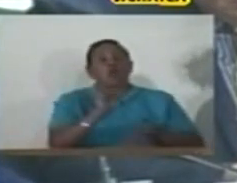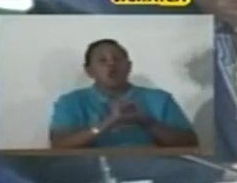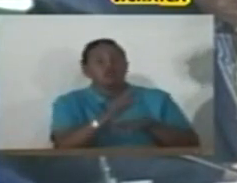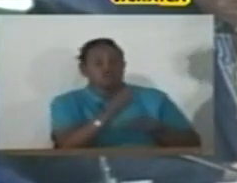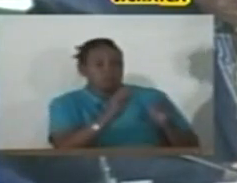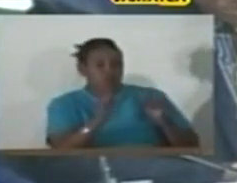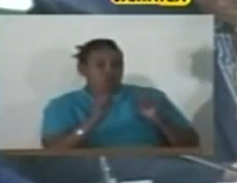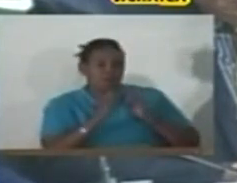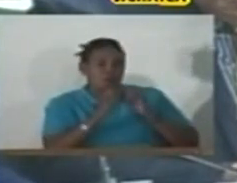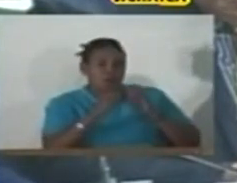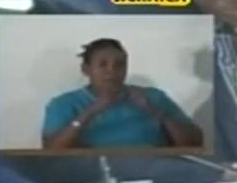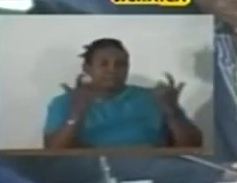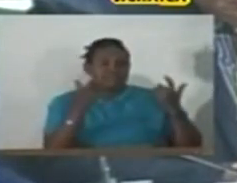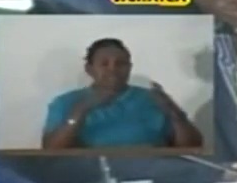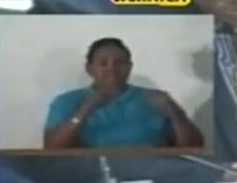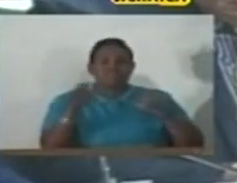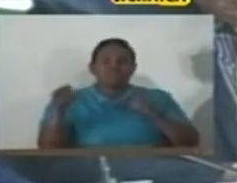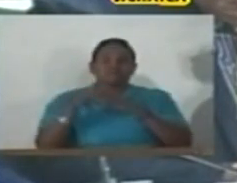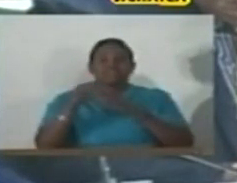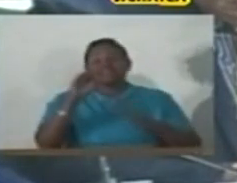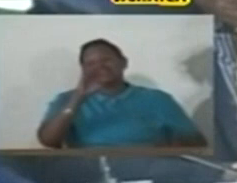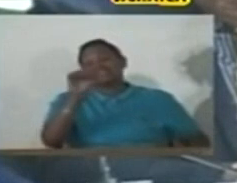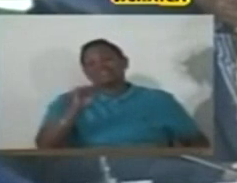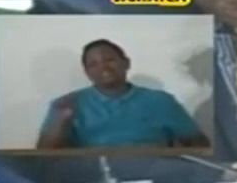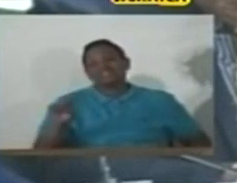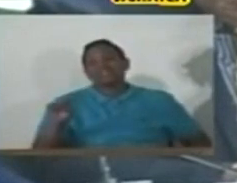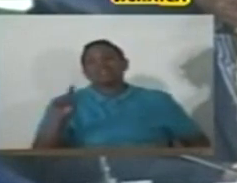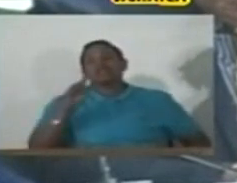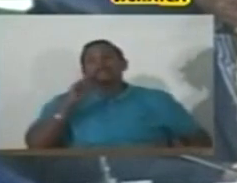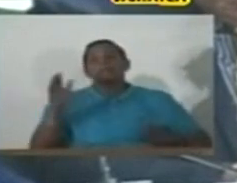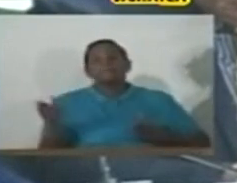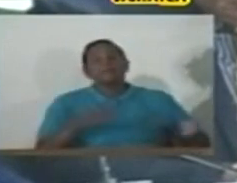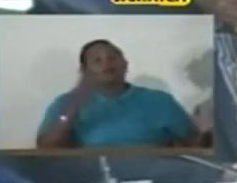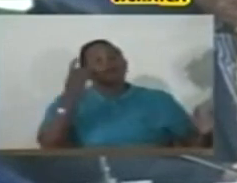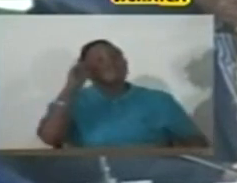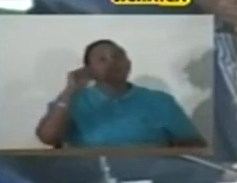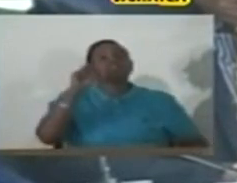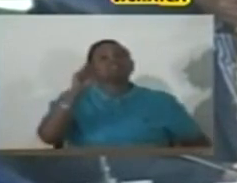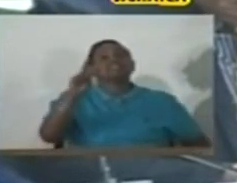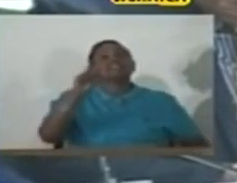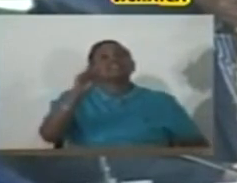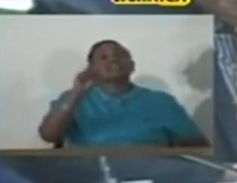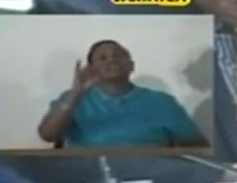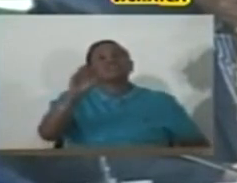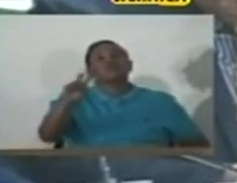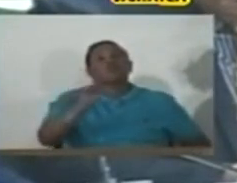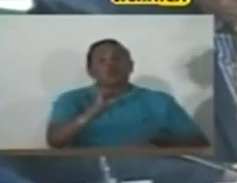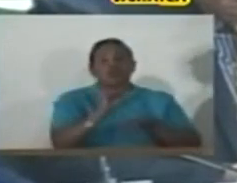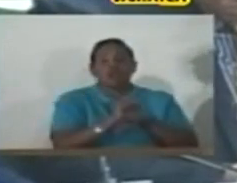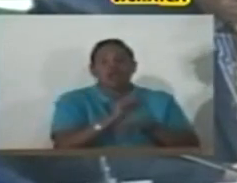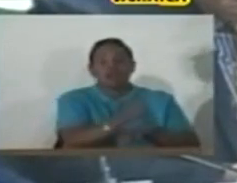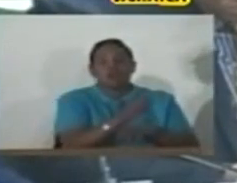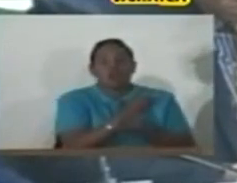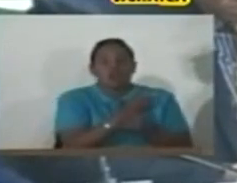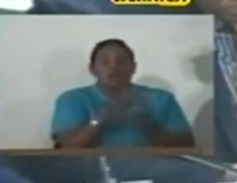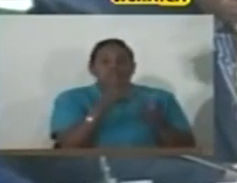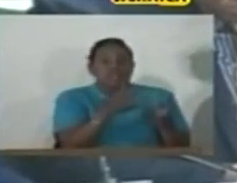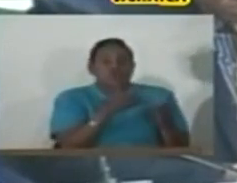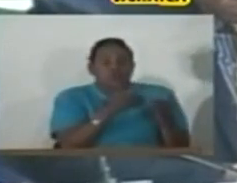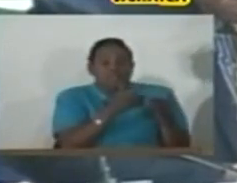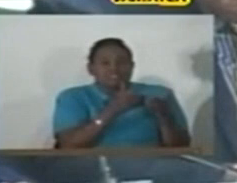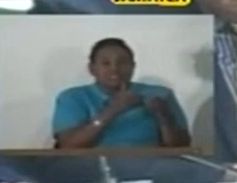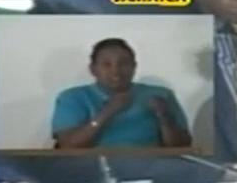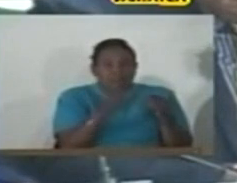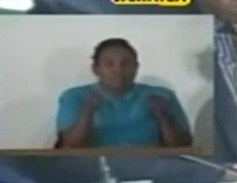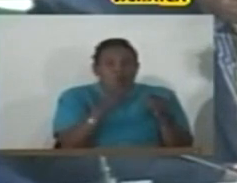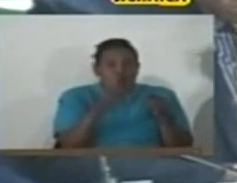major investment in an SEZ planned for the Seaview Gardens on lands near to the existing port of